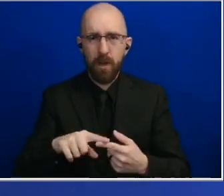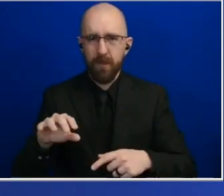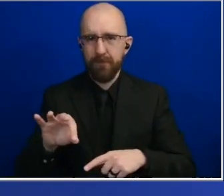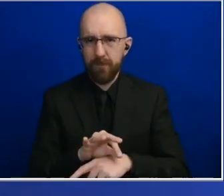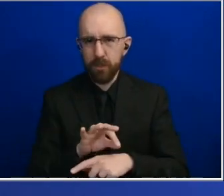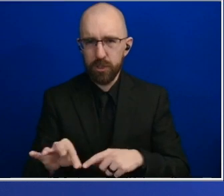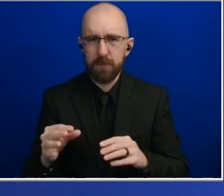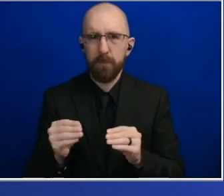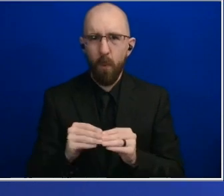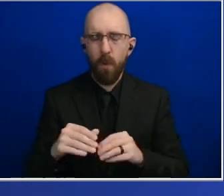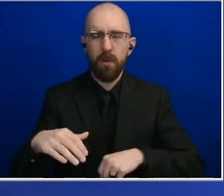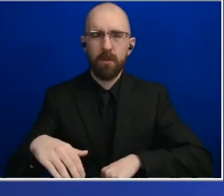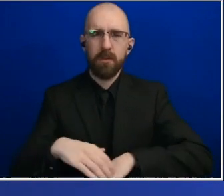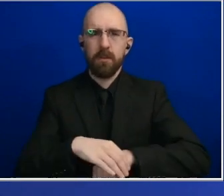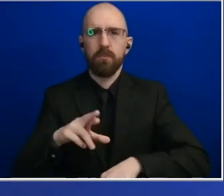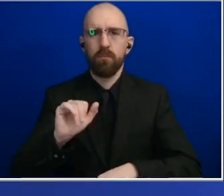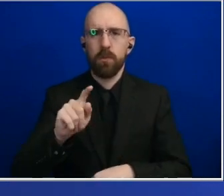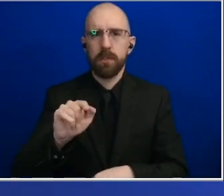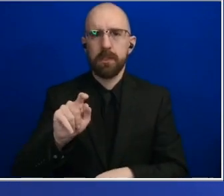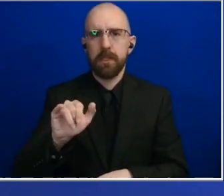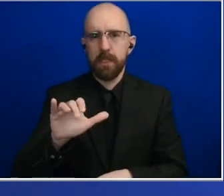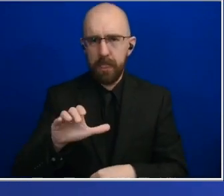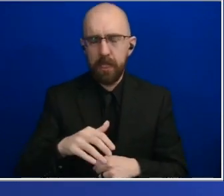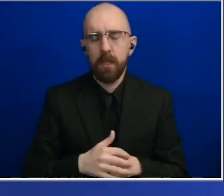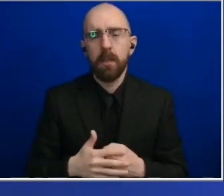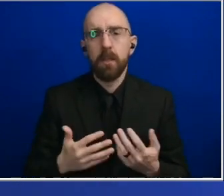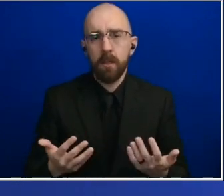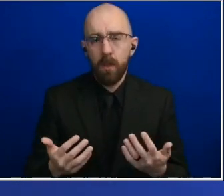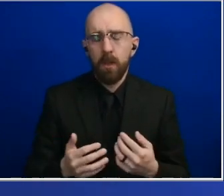prosthetic. And so,